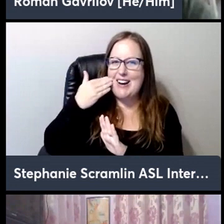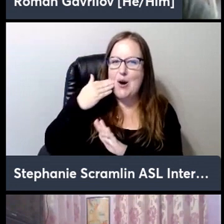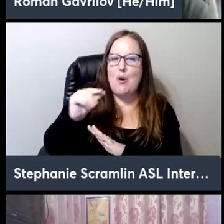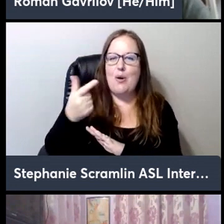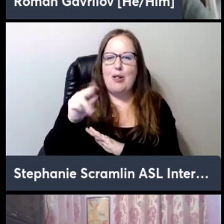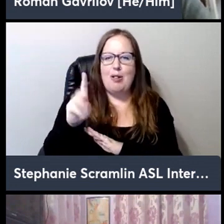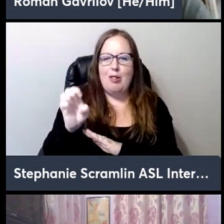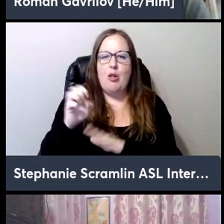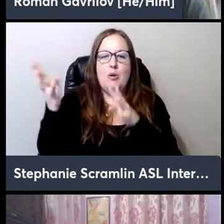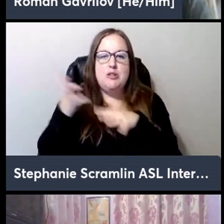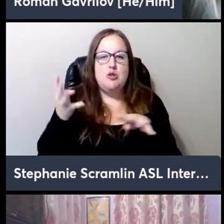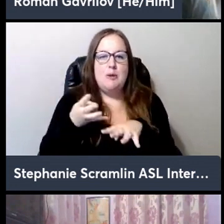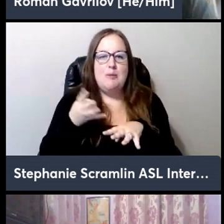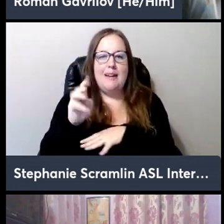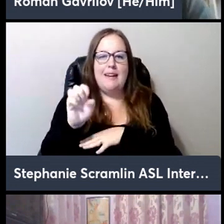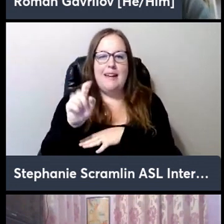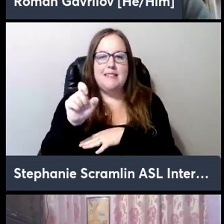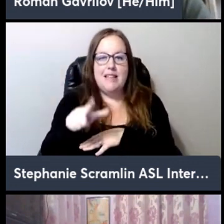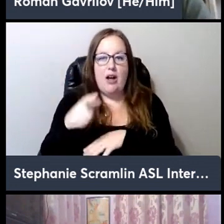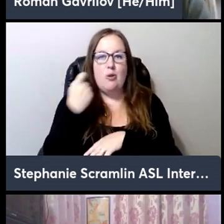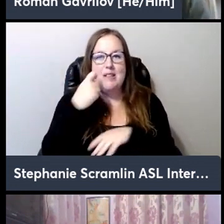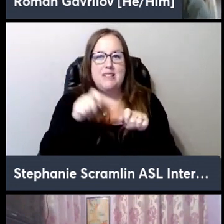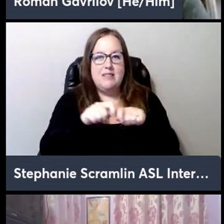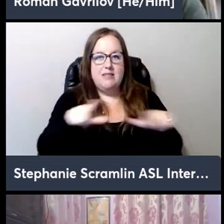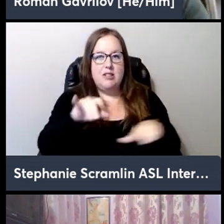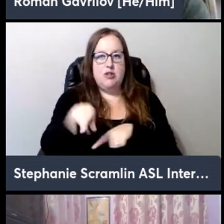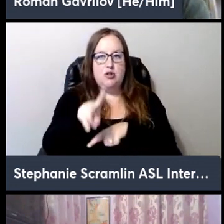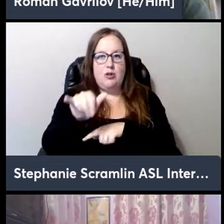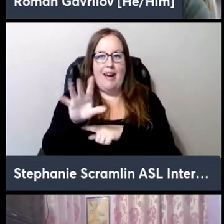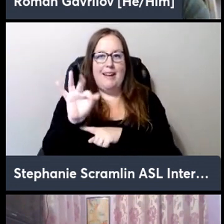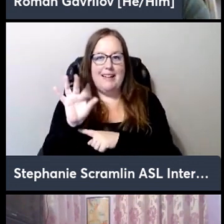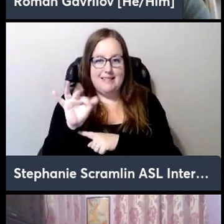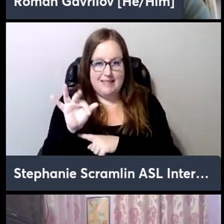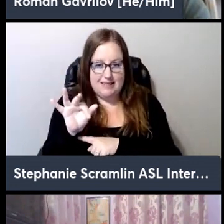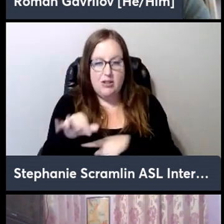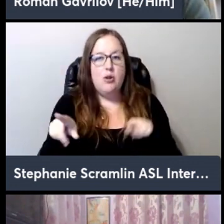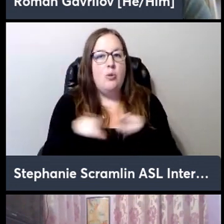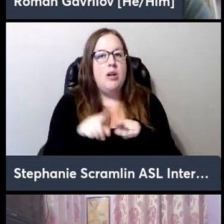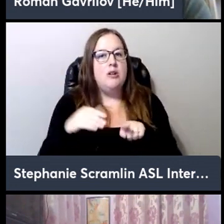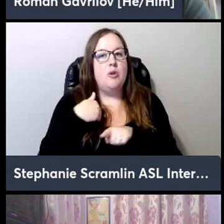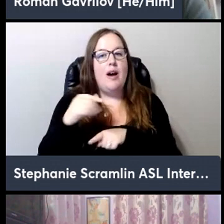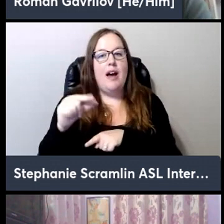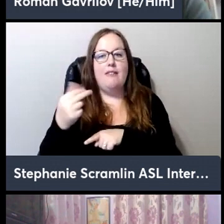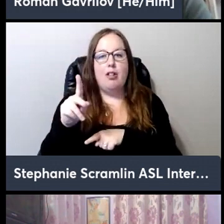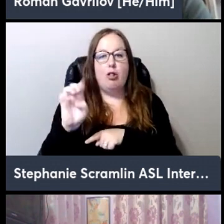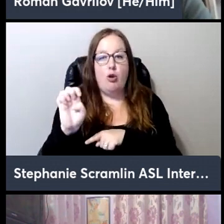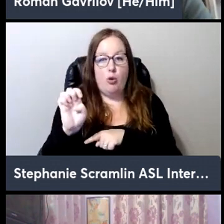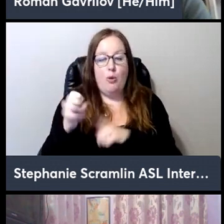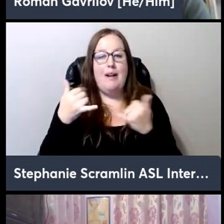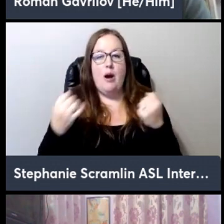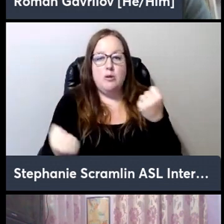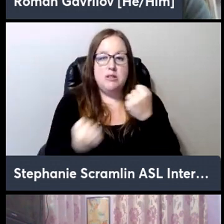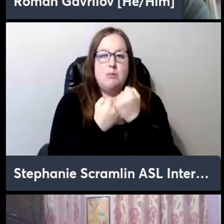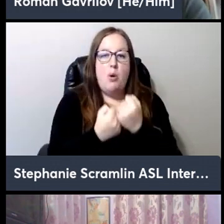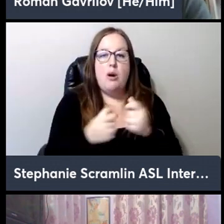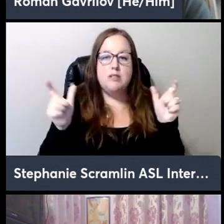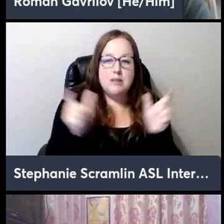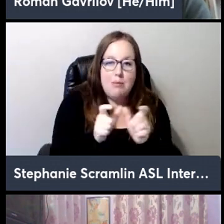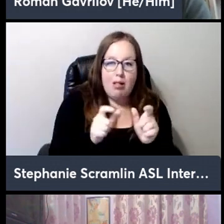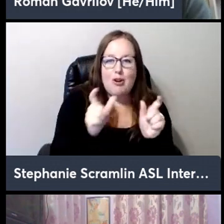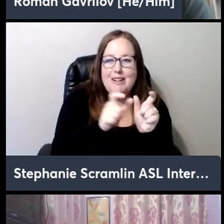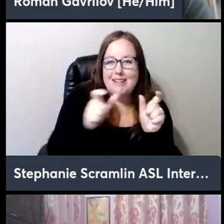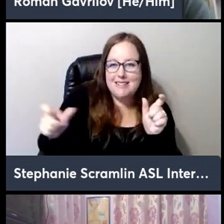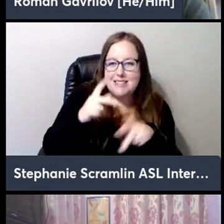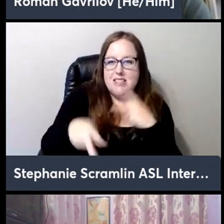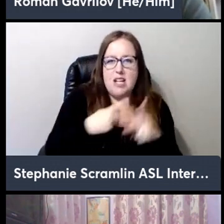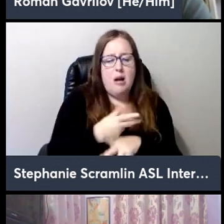Streaming ETL just came out on July 19th, so just a few days ago. And then we also have Glue now supports smaller instance types. And you did a really good